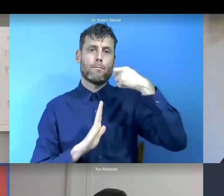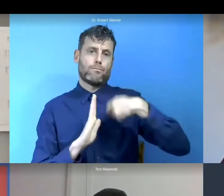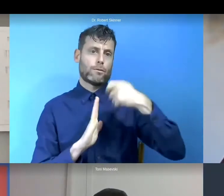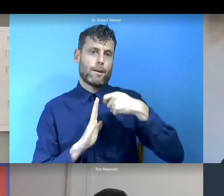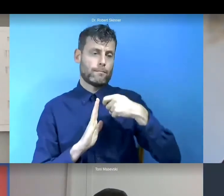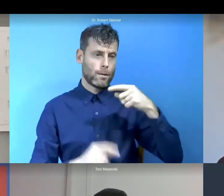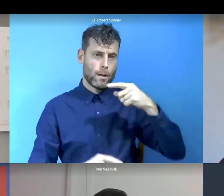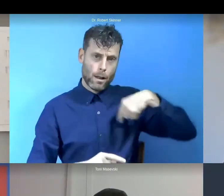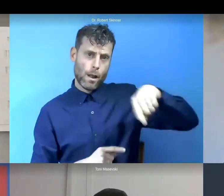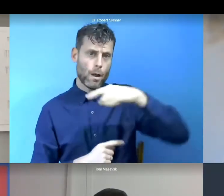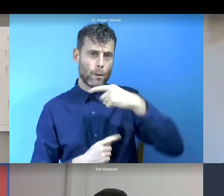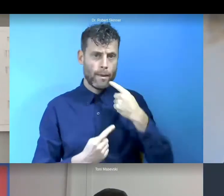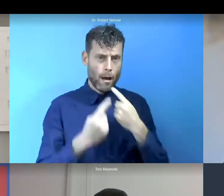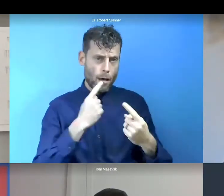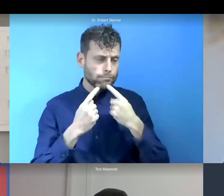real difference,